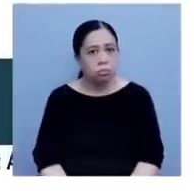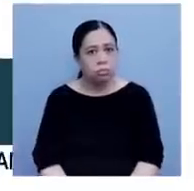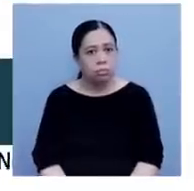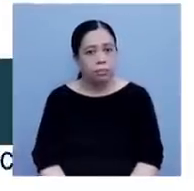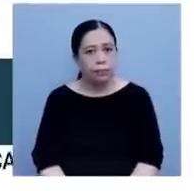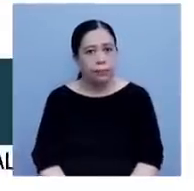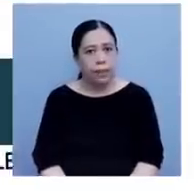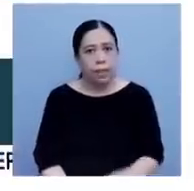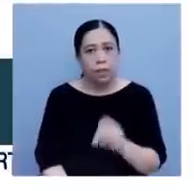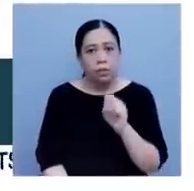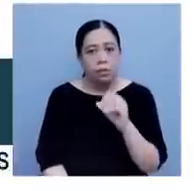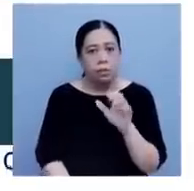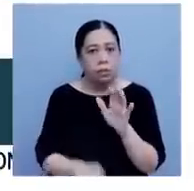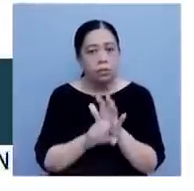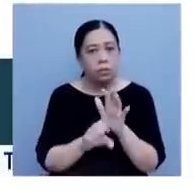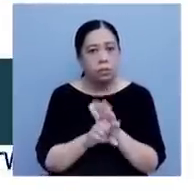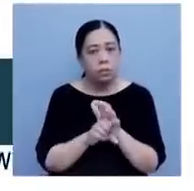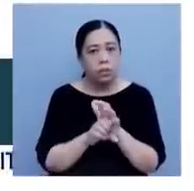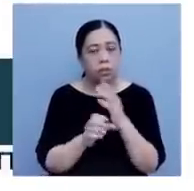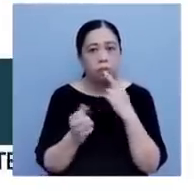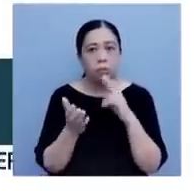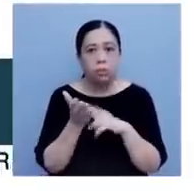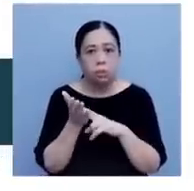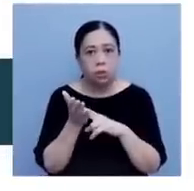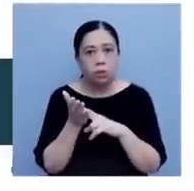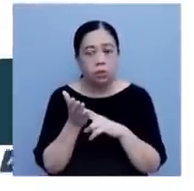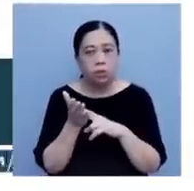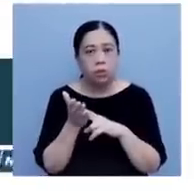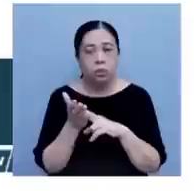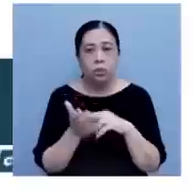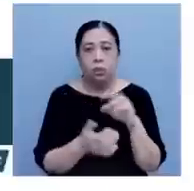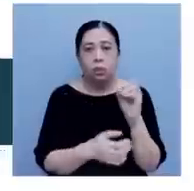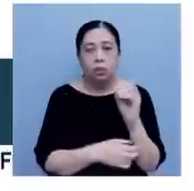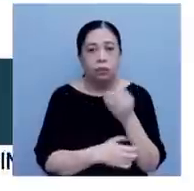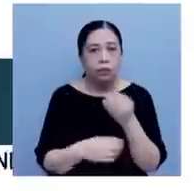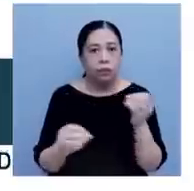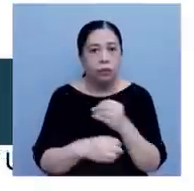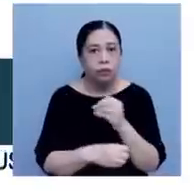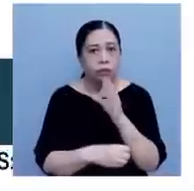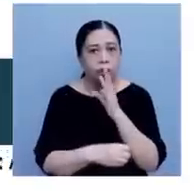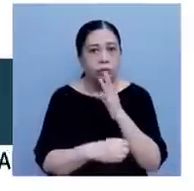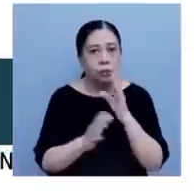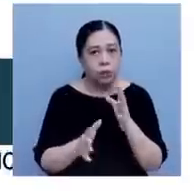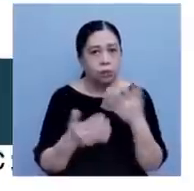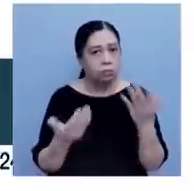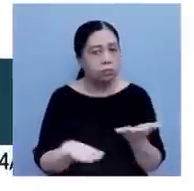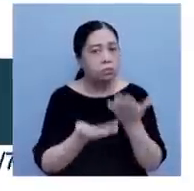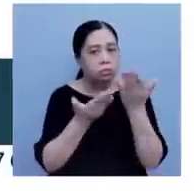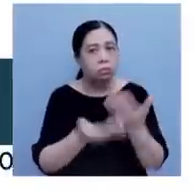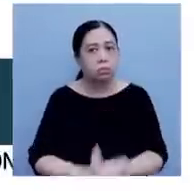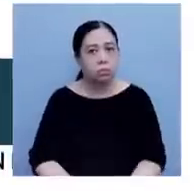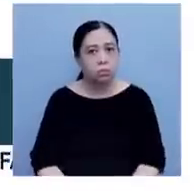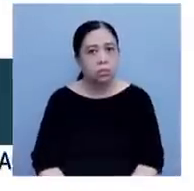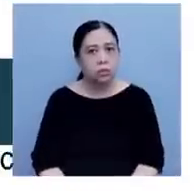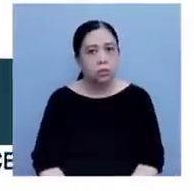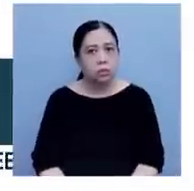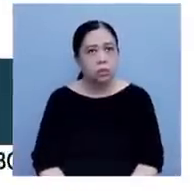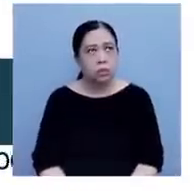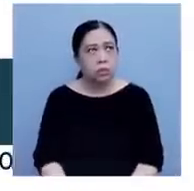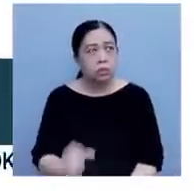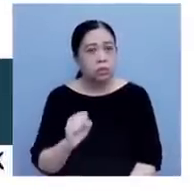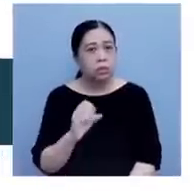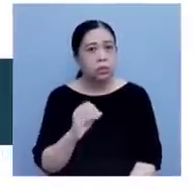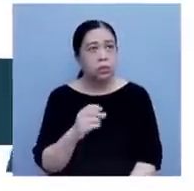So, for example, the report to the Office of the Speaker had been submitted. Mm-mm. So, as far